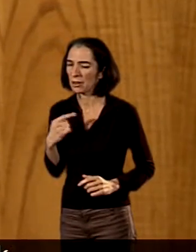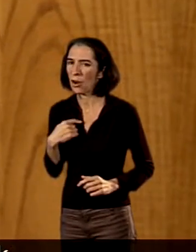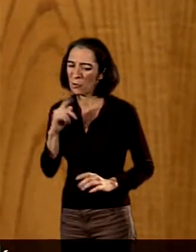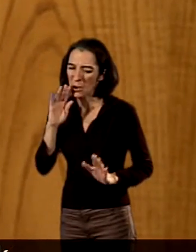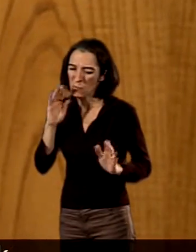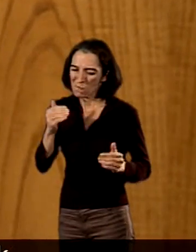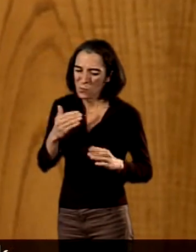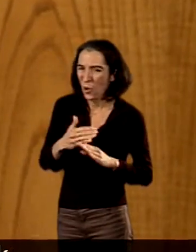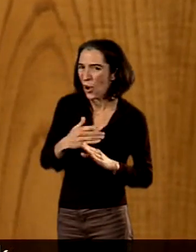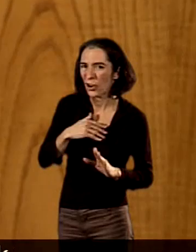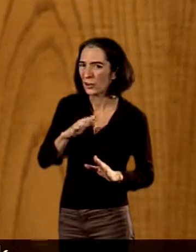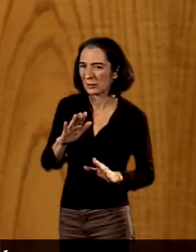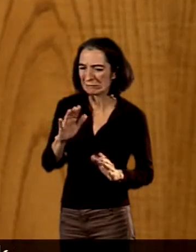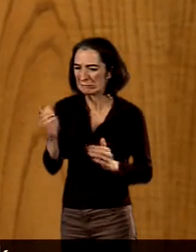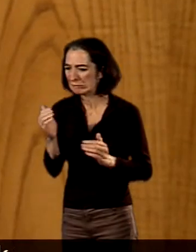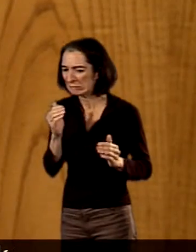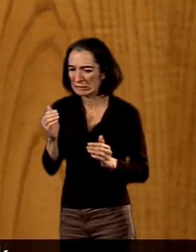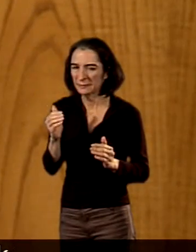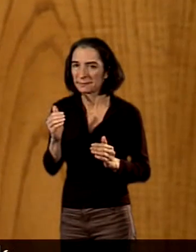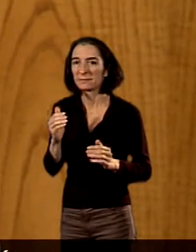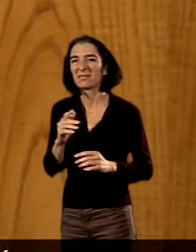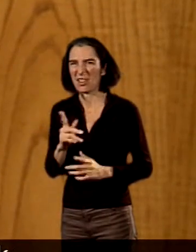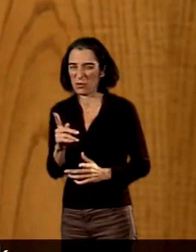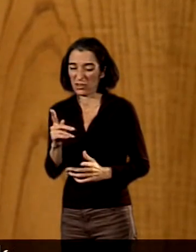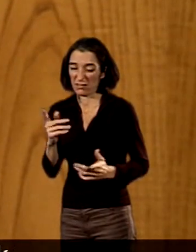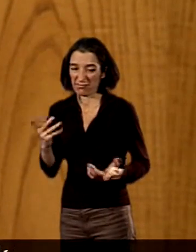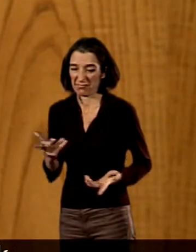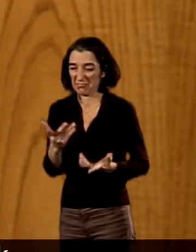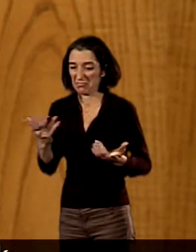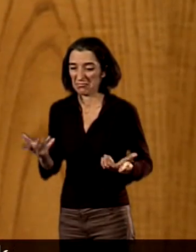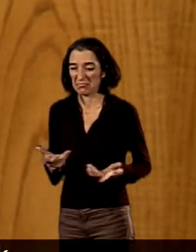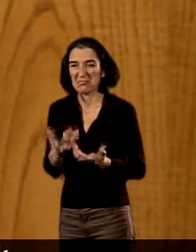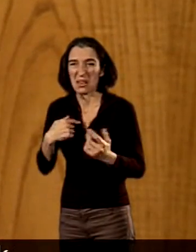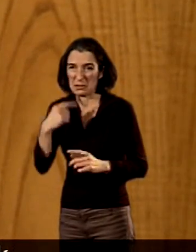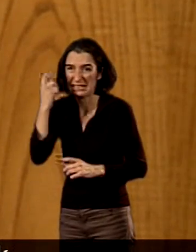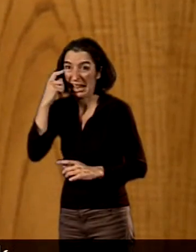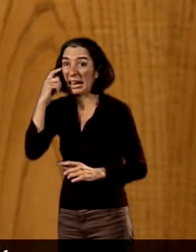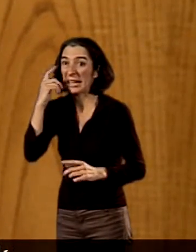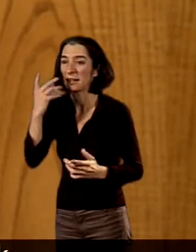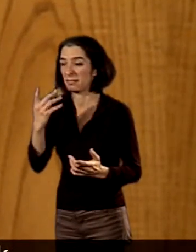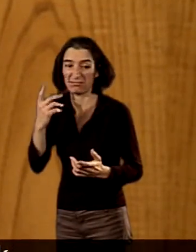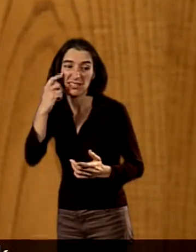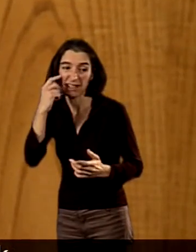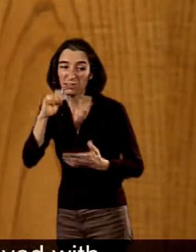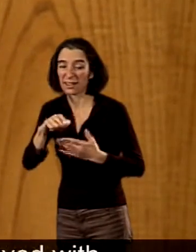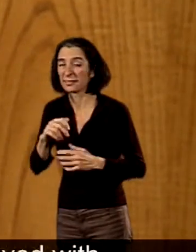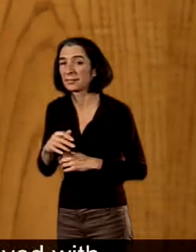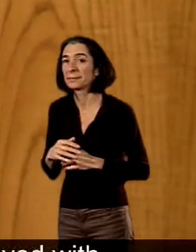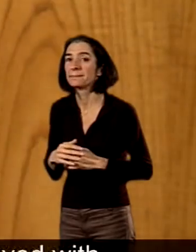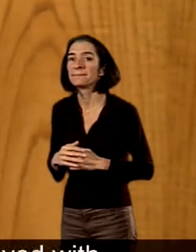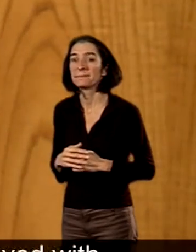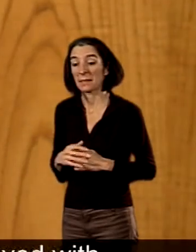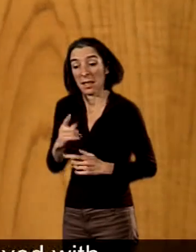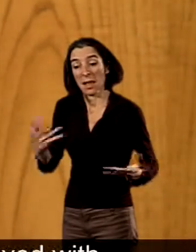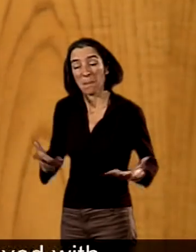work. I just acted really Silly. yeah. And also